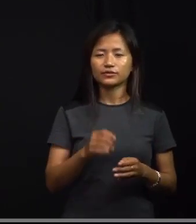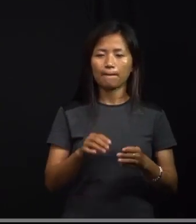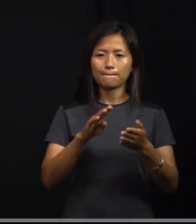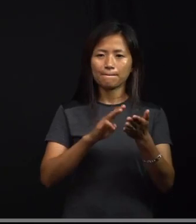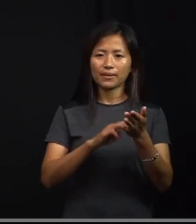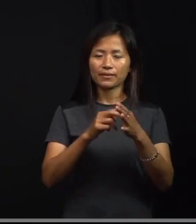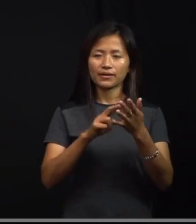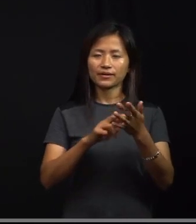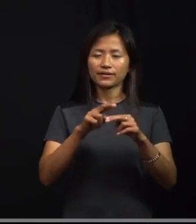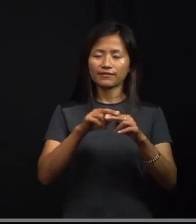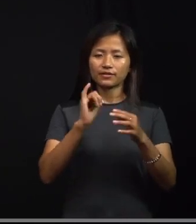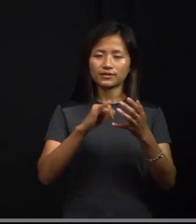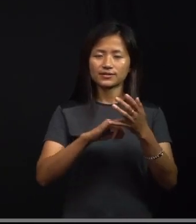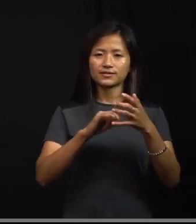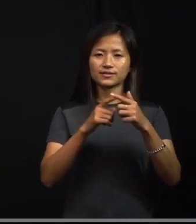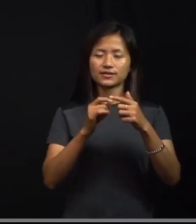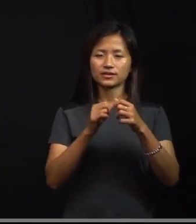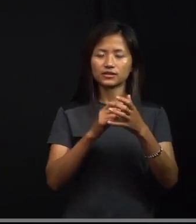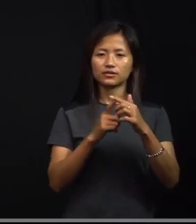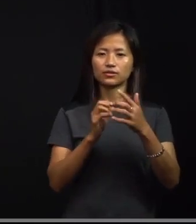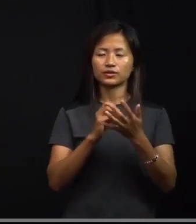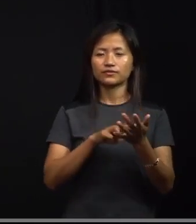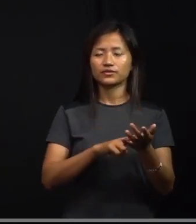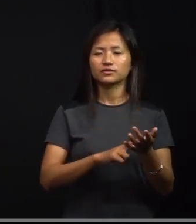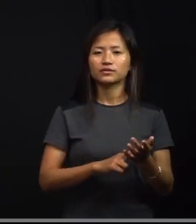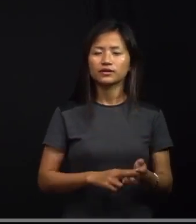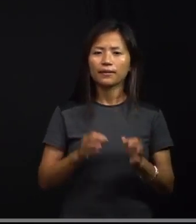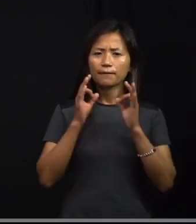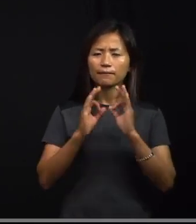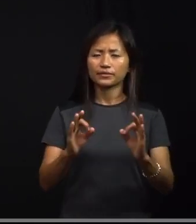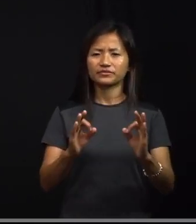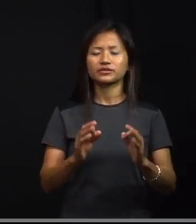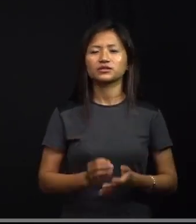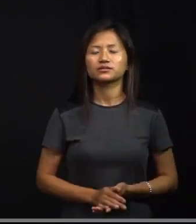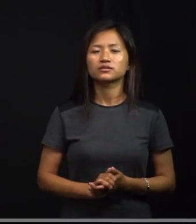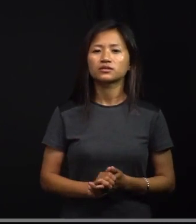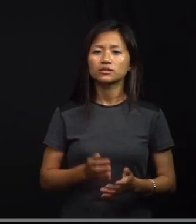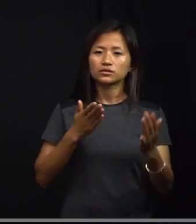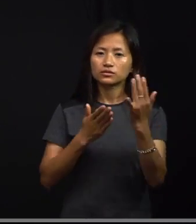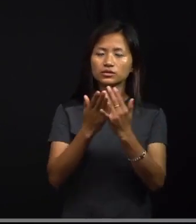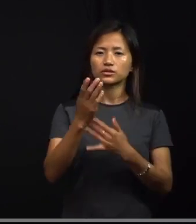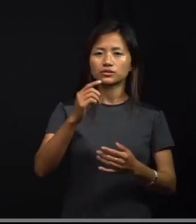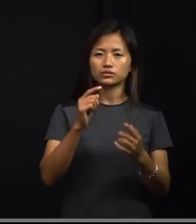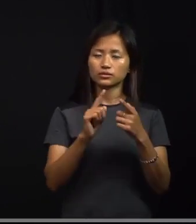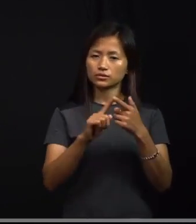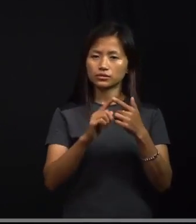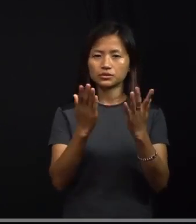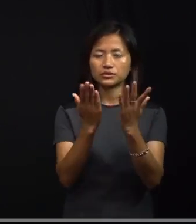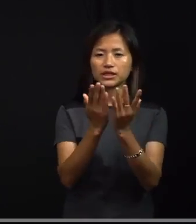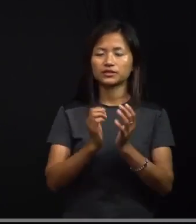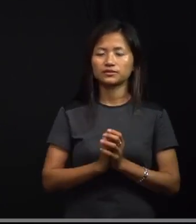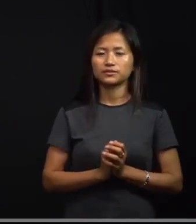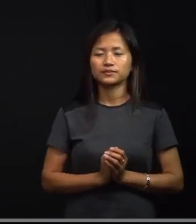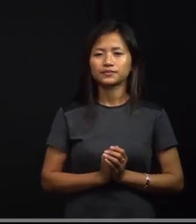perfection. So how does this manifestation of the already perfect human being comes? It is through education. Okay,